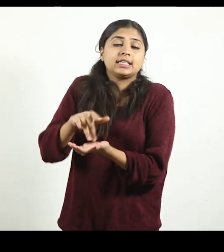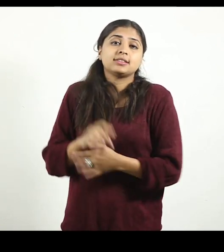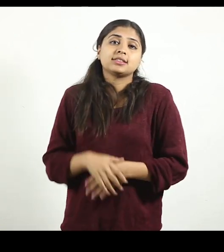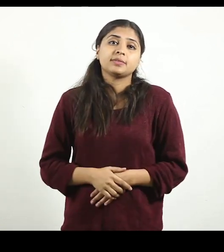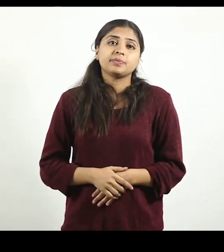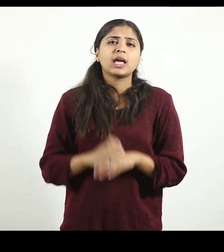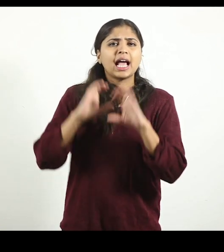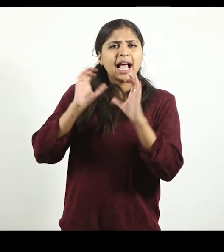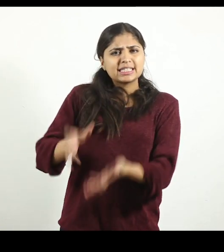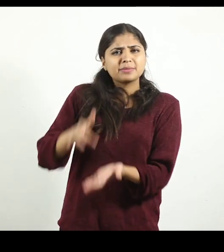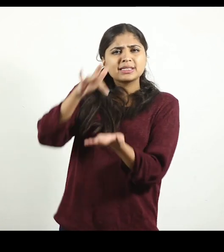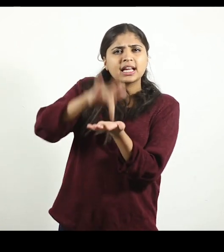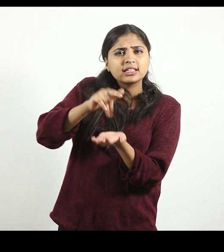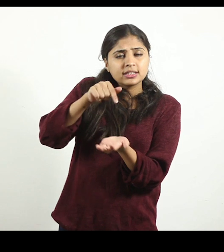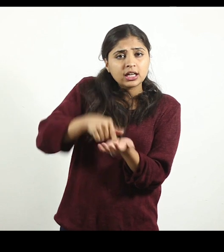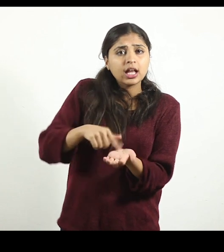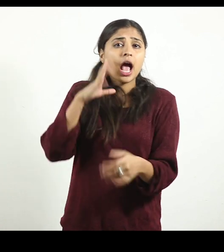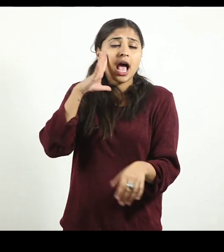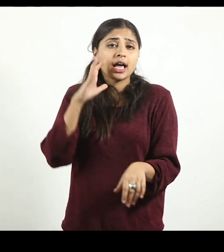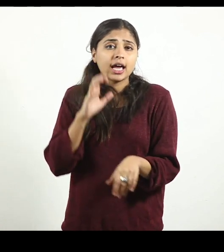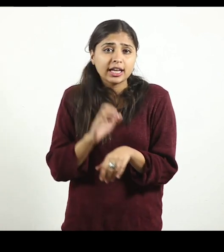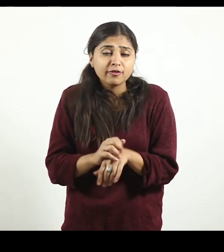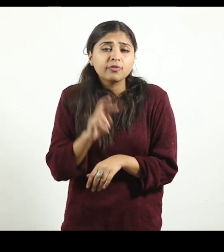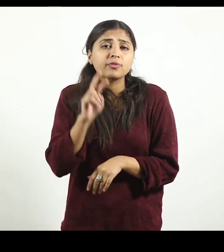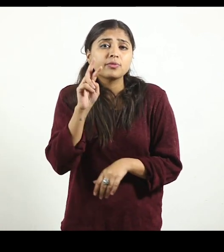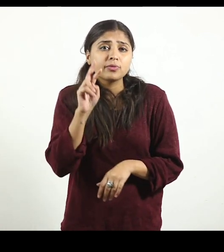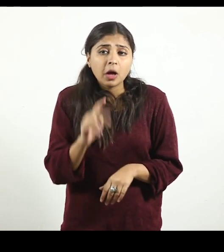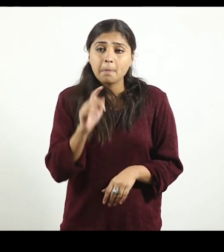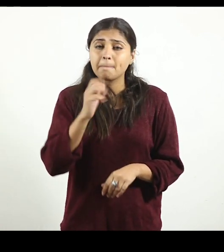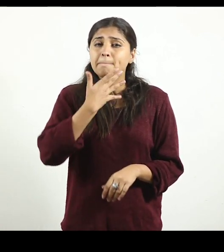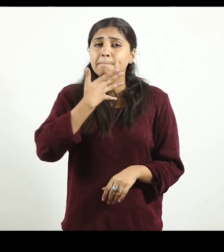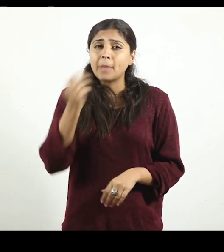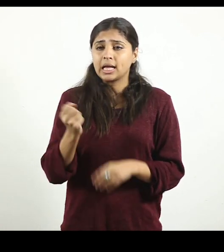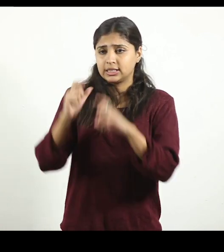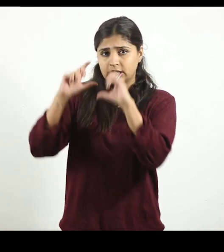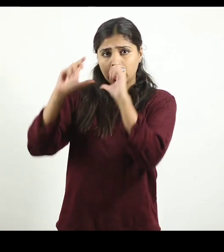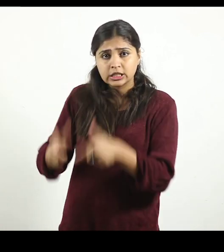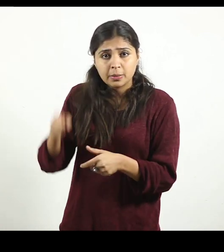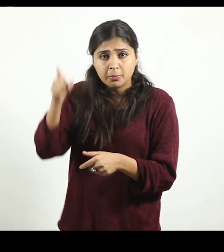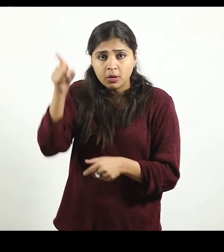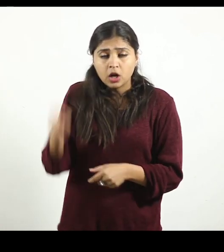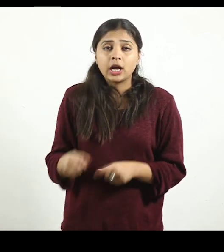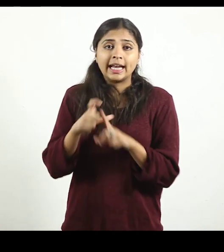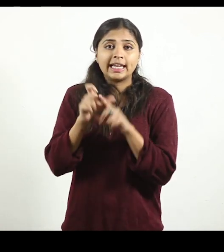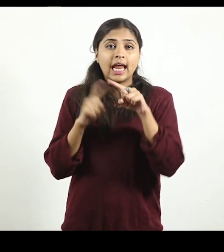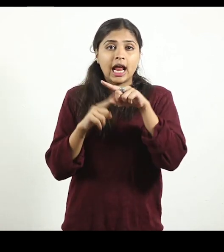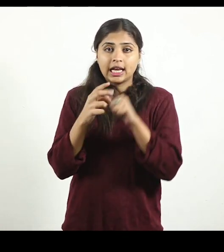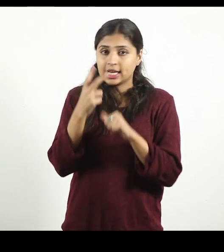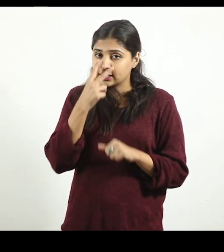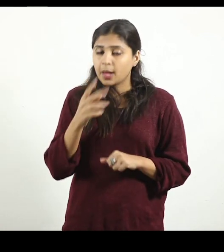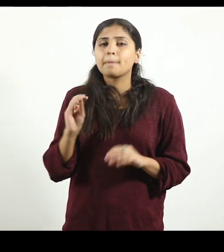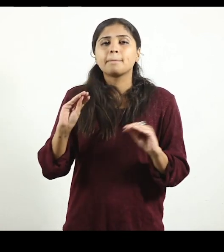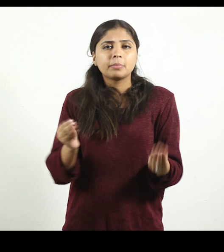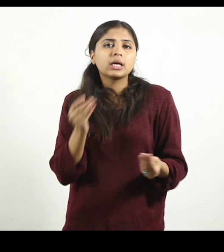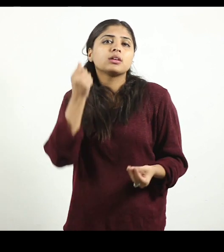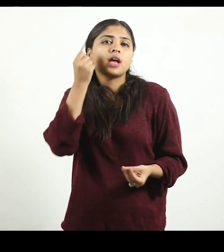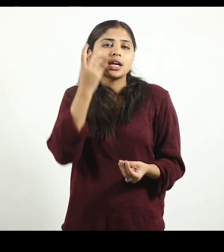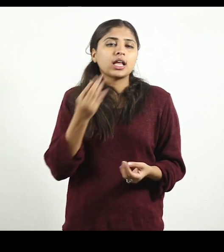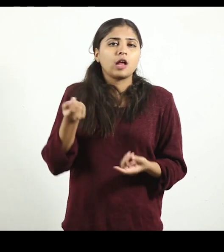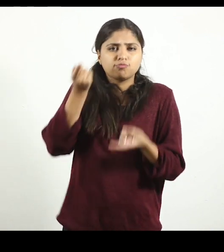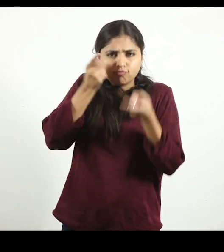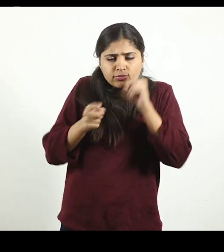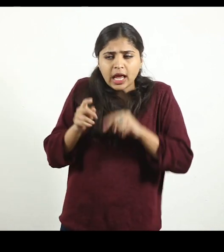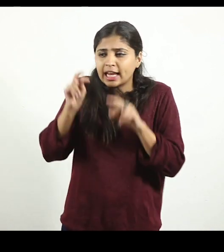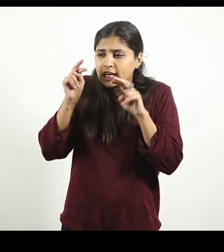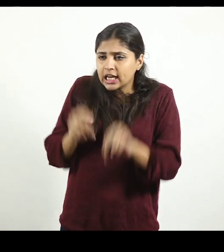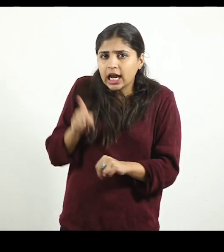Customer centricity is identifying the best customer by using the customer data in order to better understand and analyze the